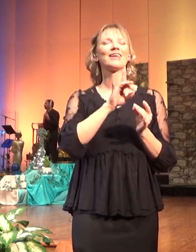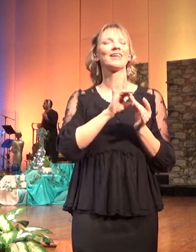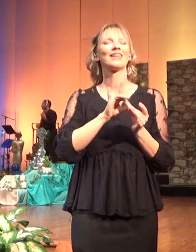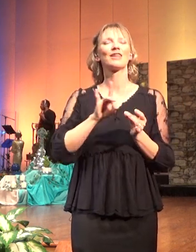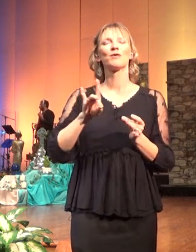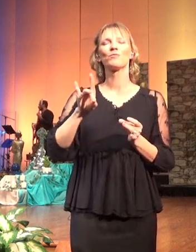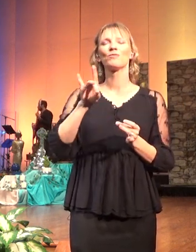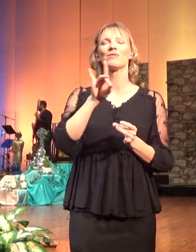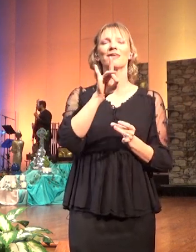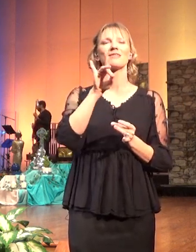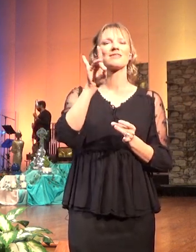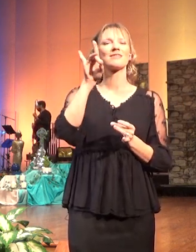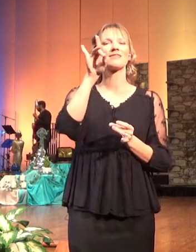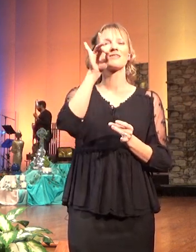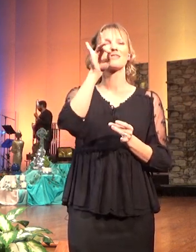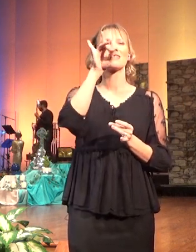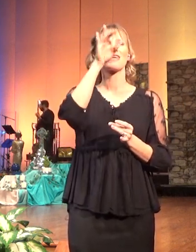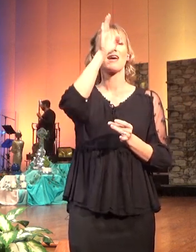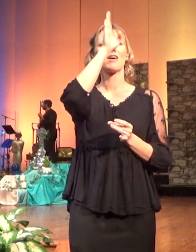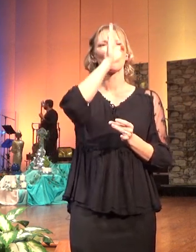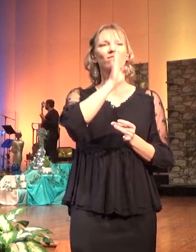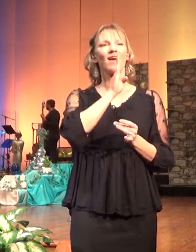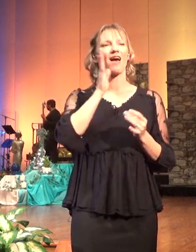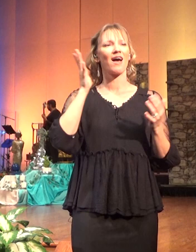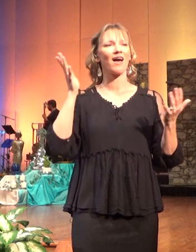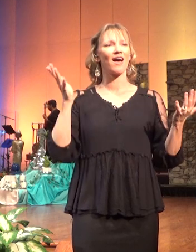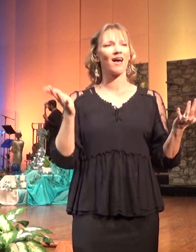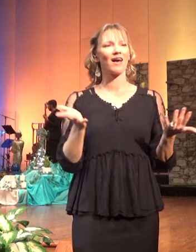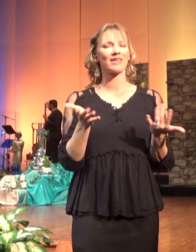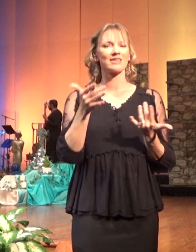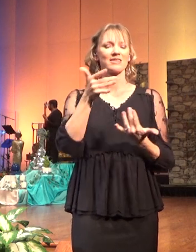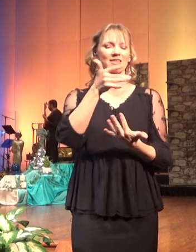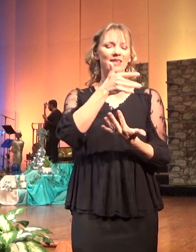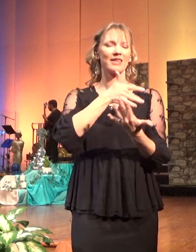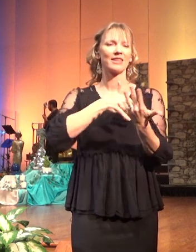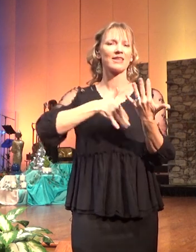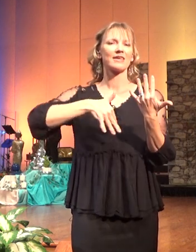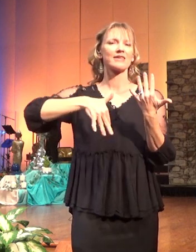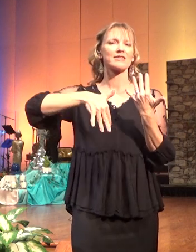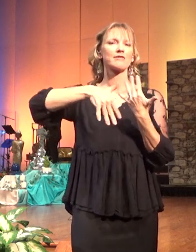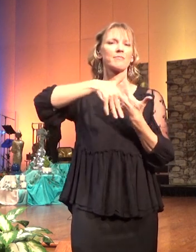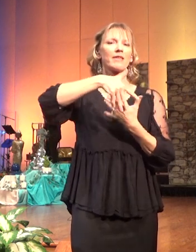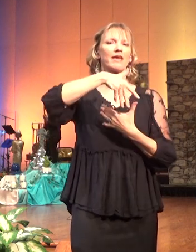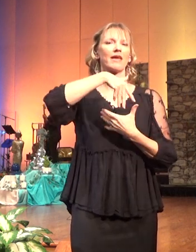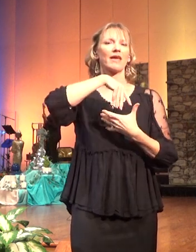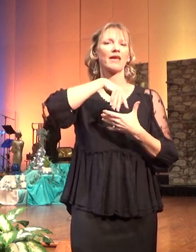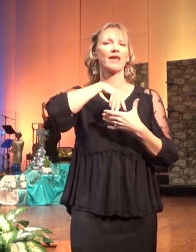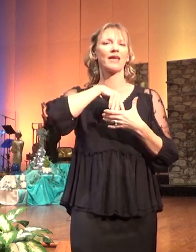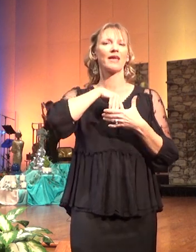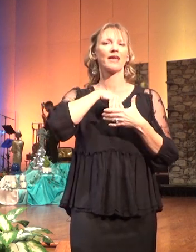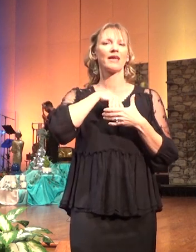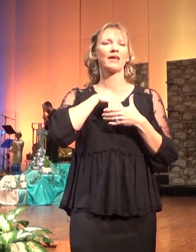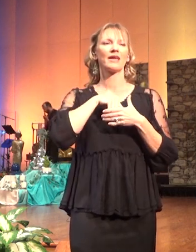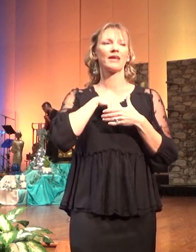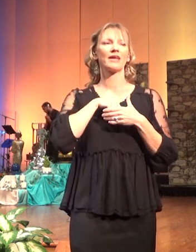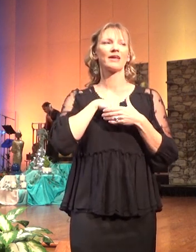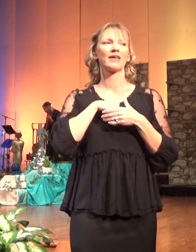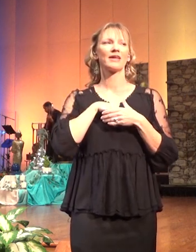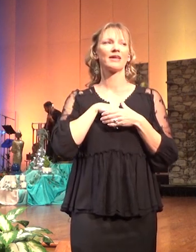Surely the presence of God is in this place.